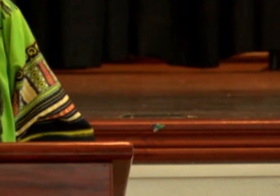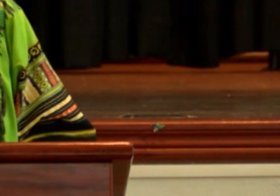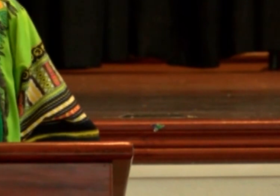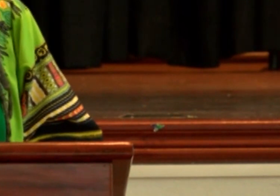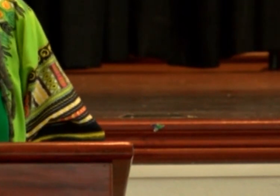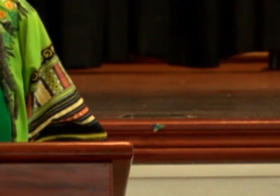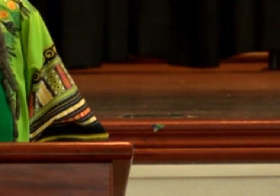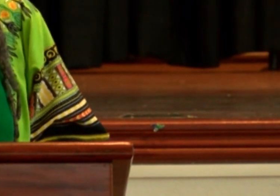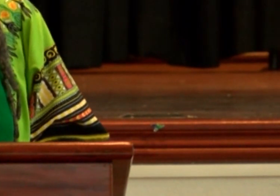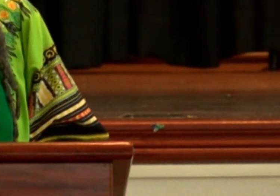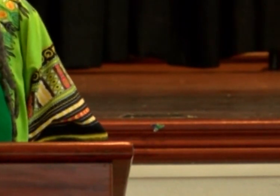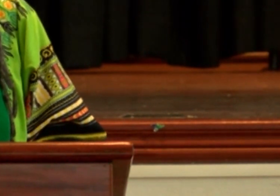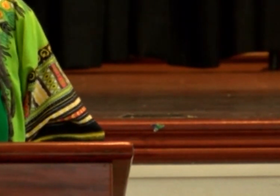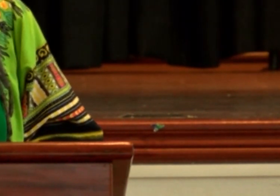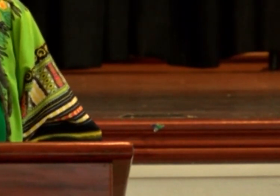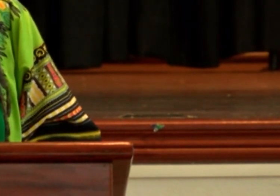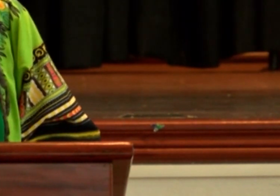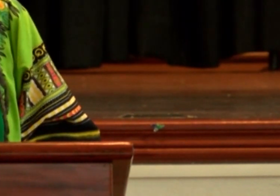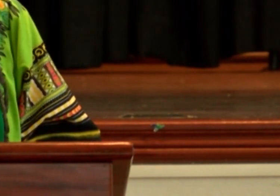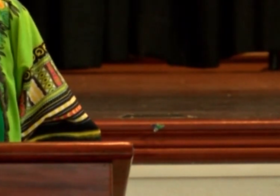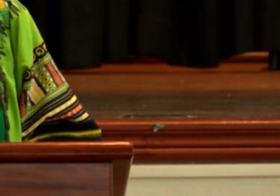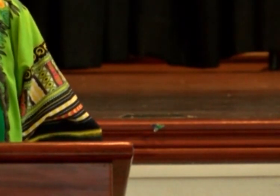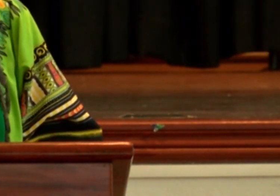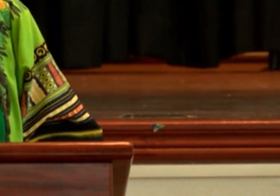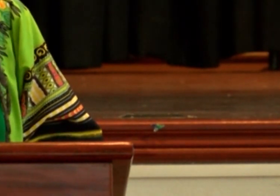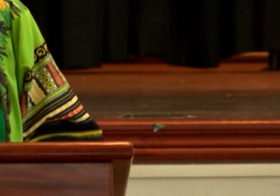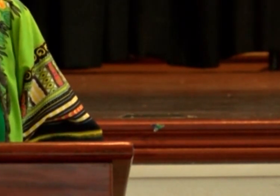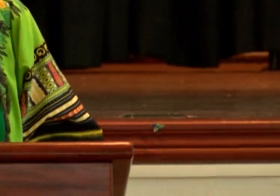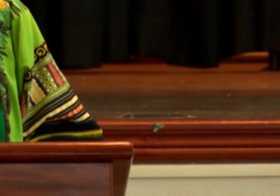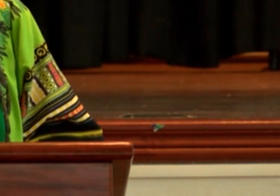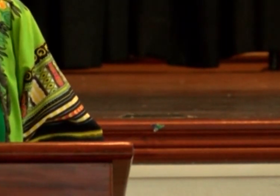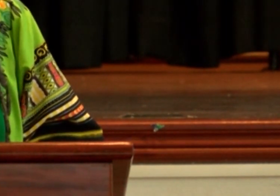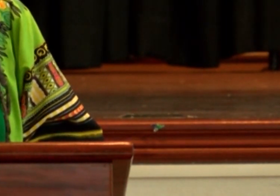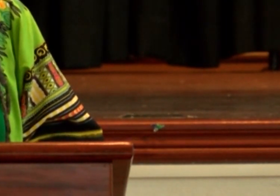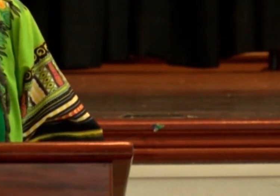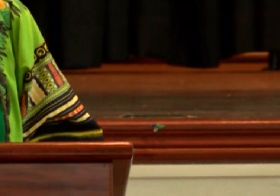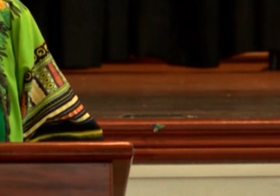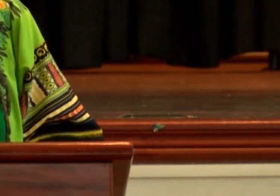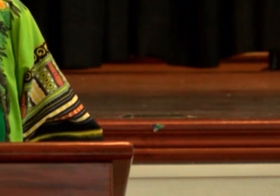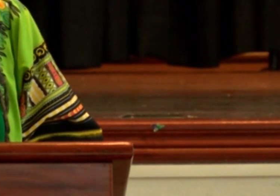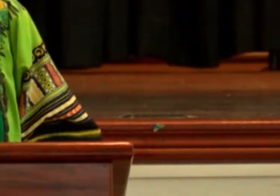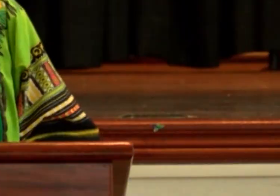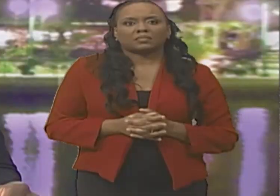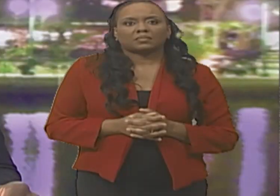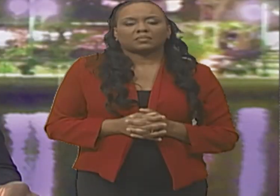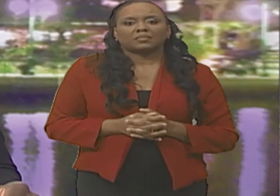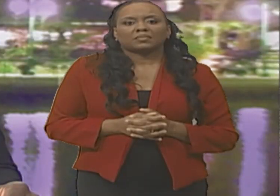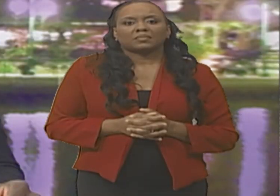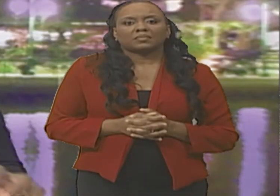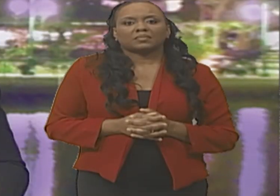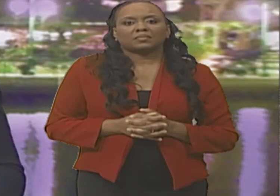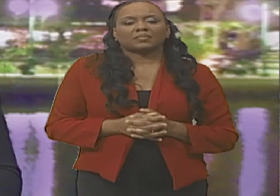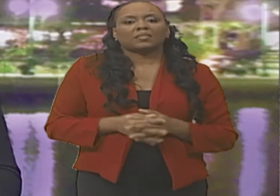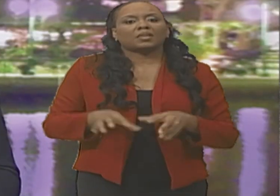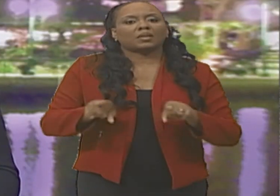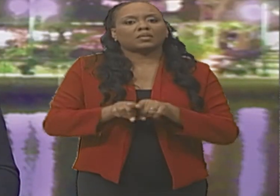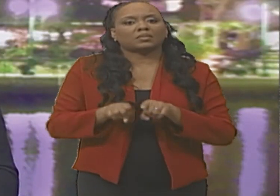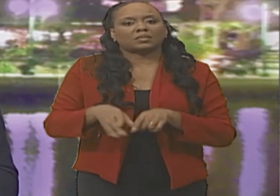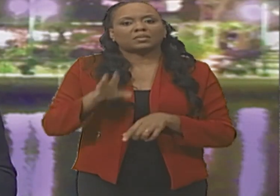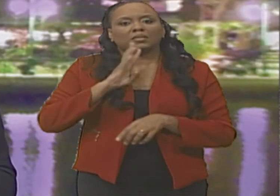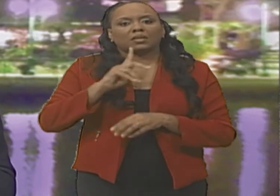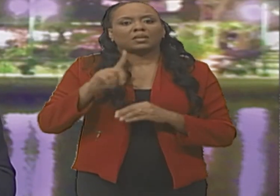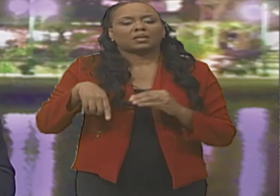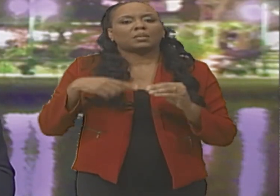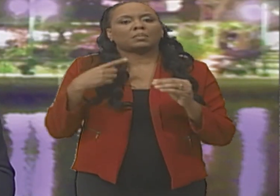and for the release from incarceration of those who have been incarcerated for cannabis. Mr. Aline says